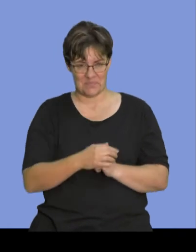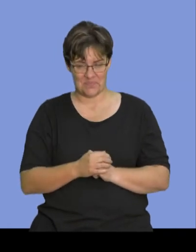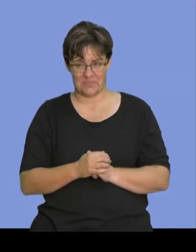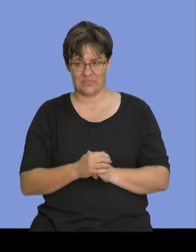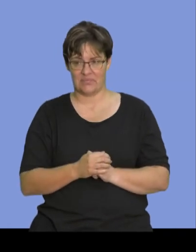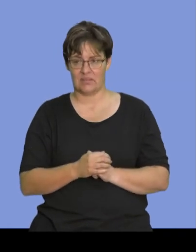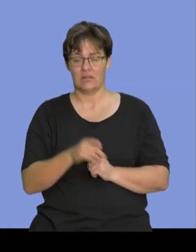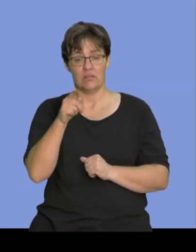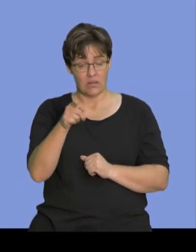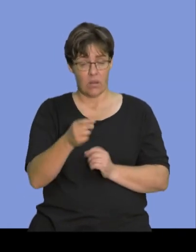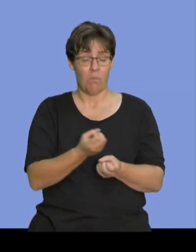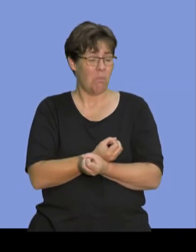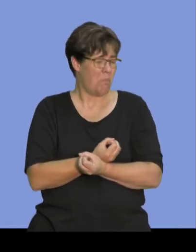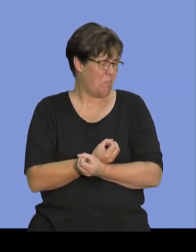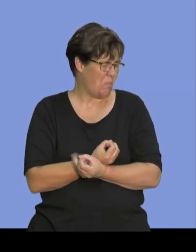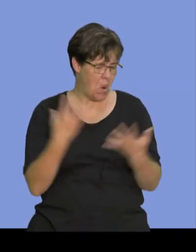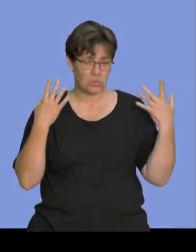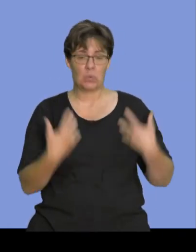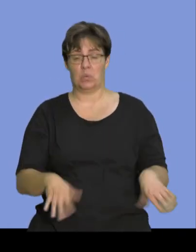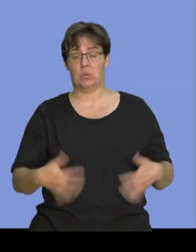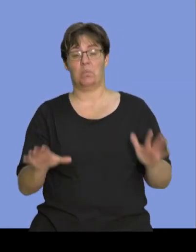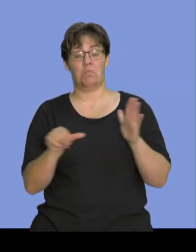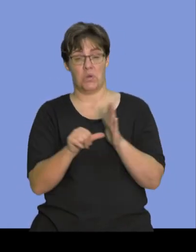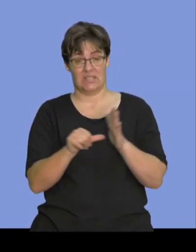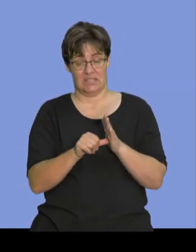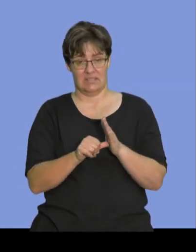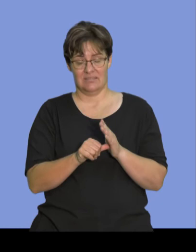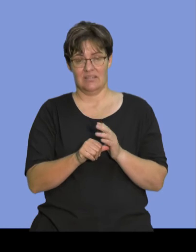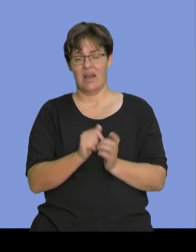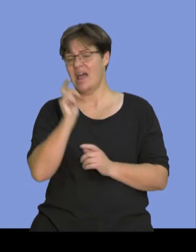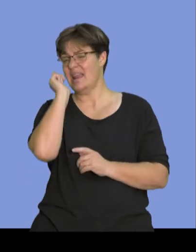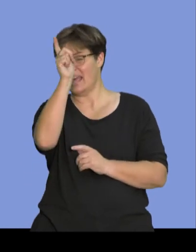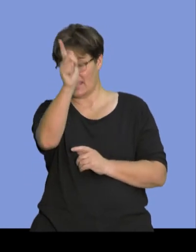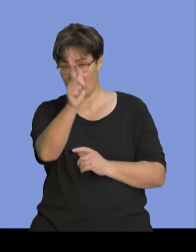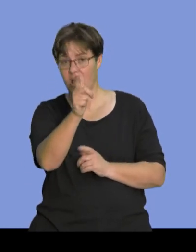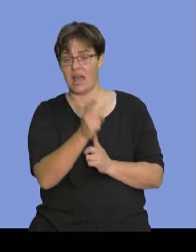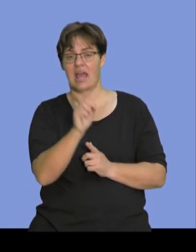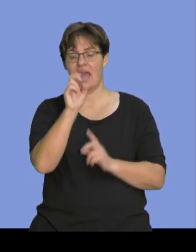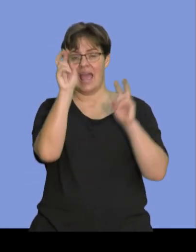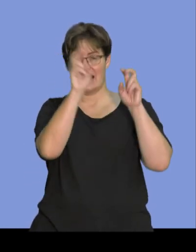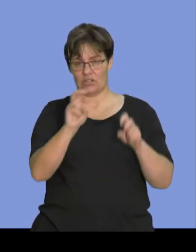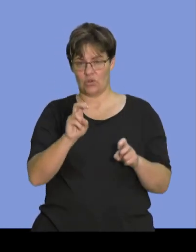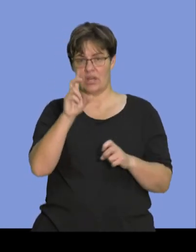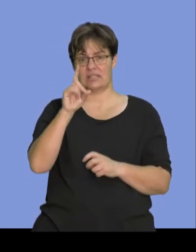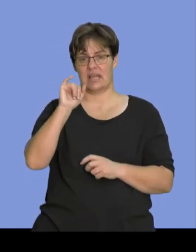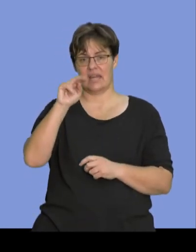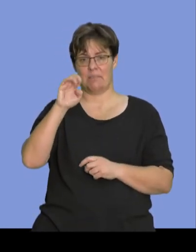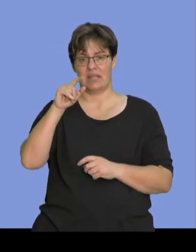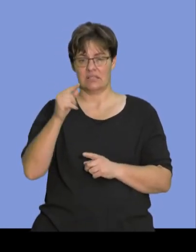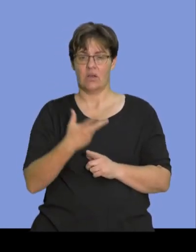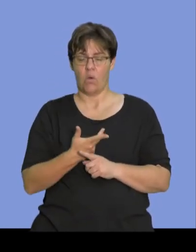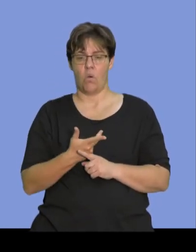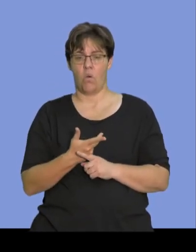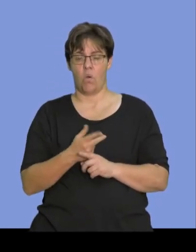mind, okay? And then the most important one, at a later stage, we'll talk about electrodynamics